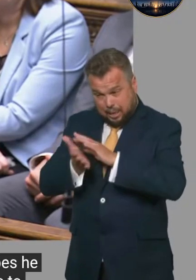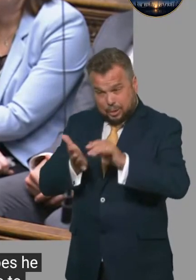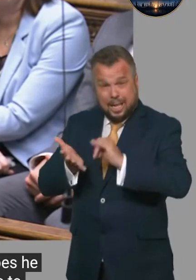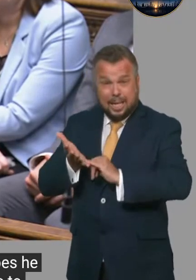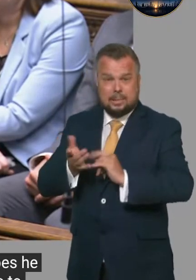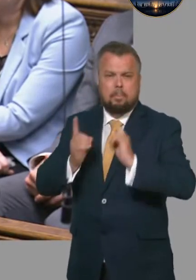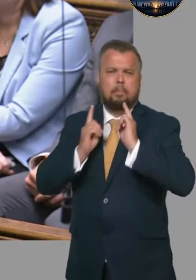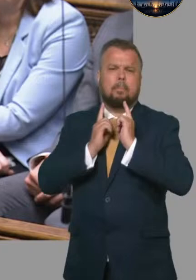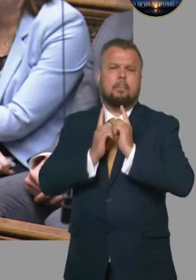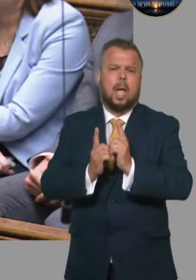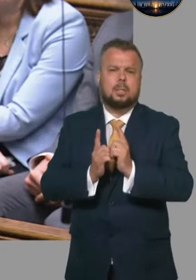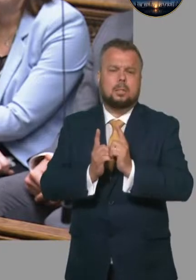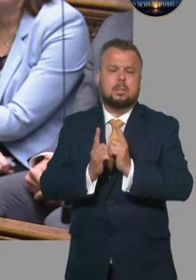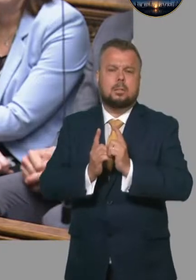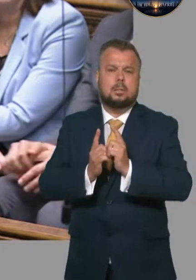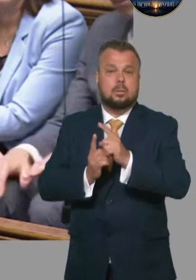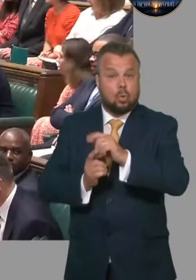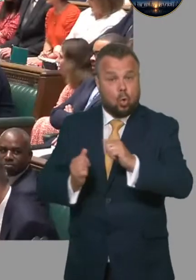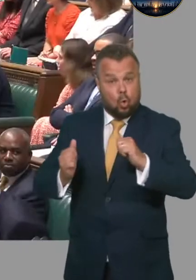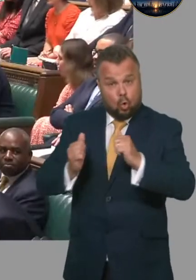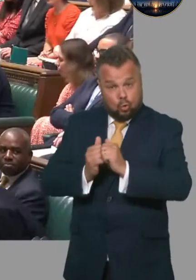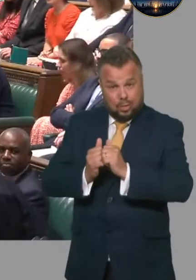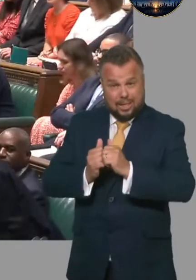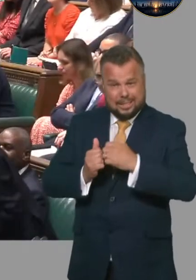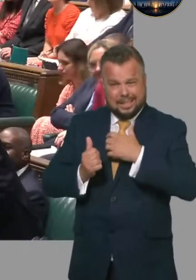this unequally devastating disease?